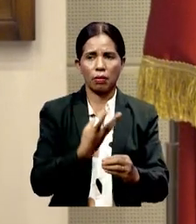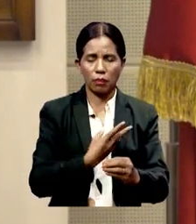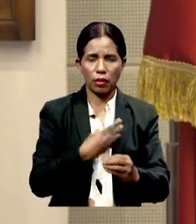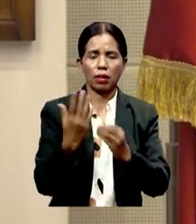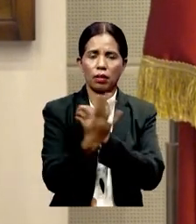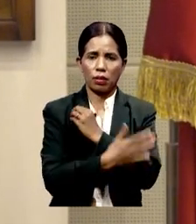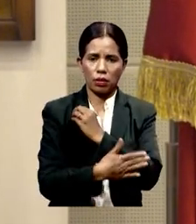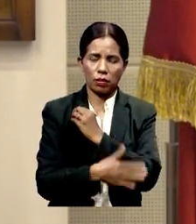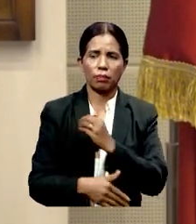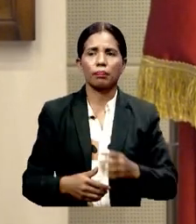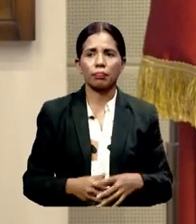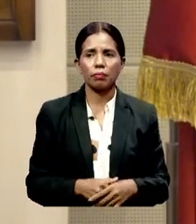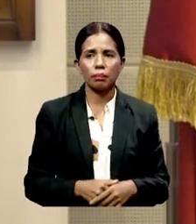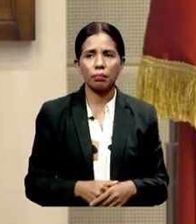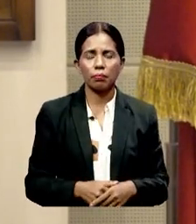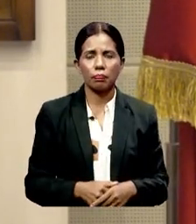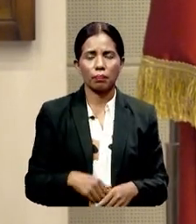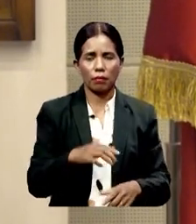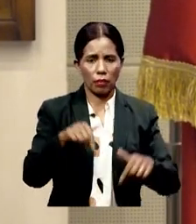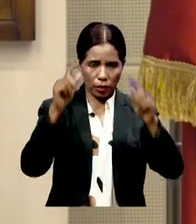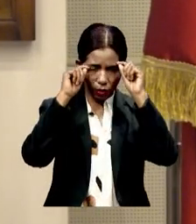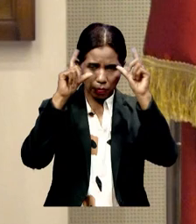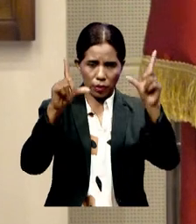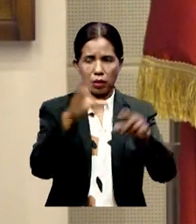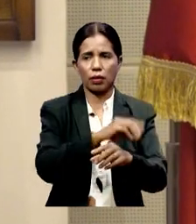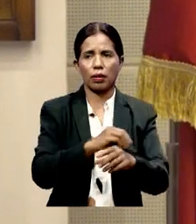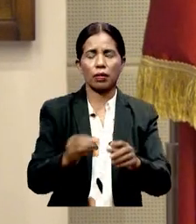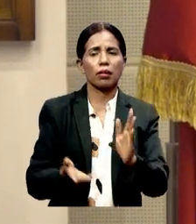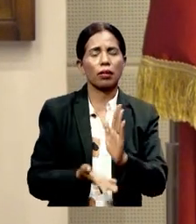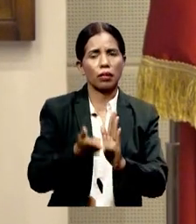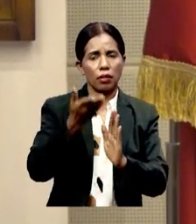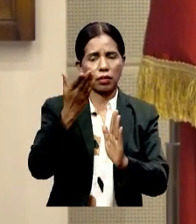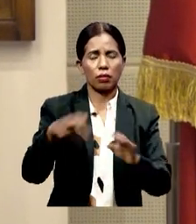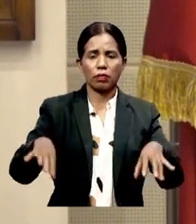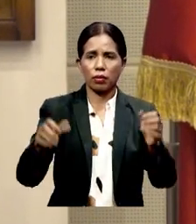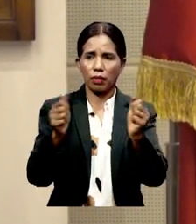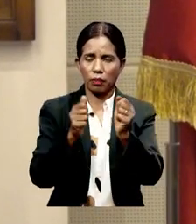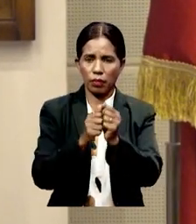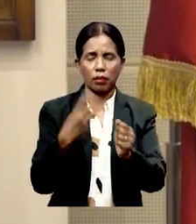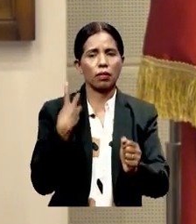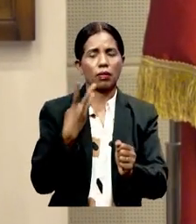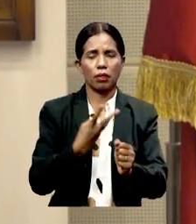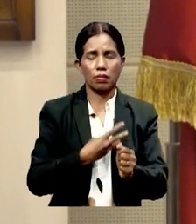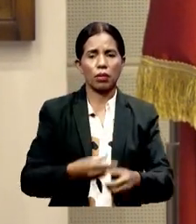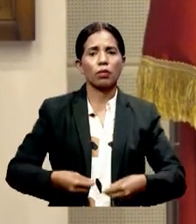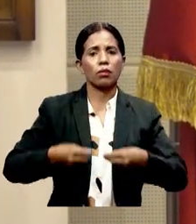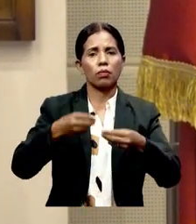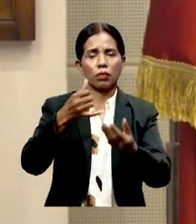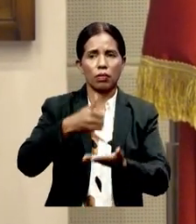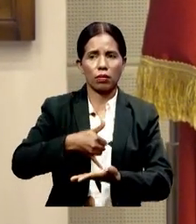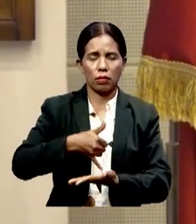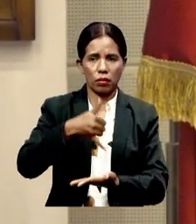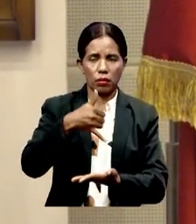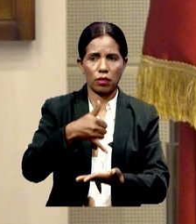countries. The Order of Timor-Leste is the highest decoration of our honorific